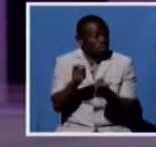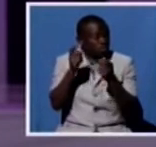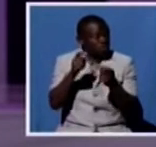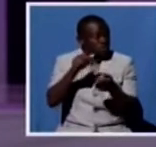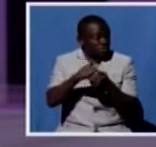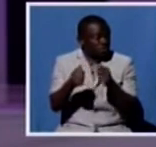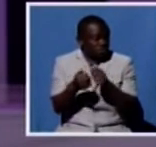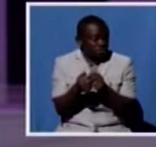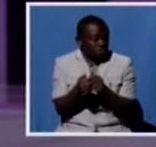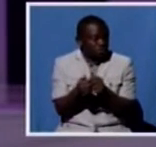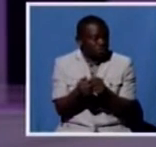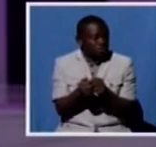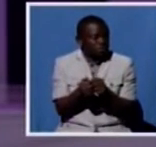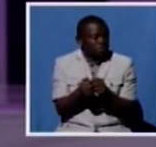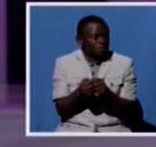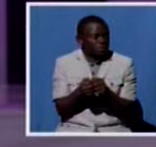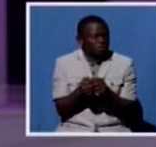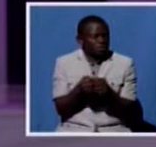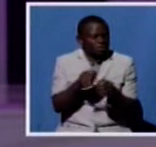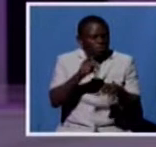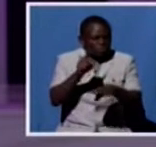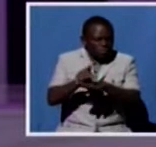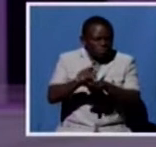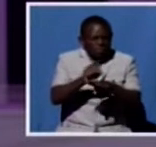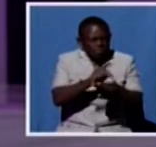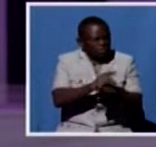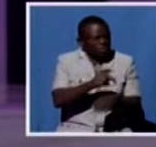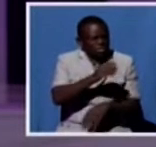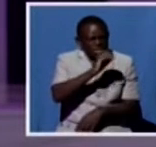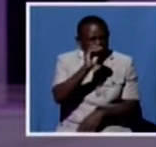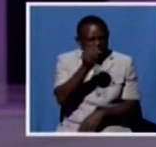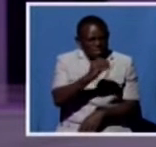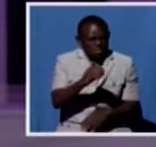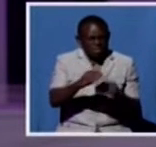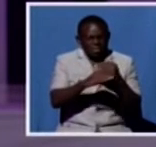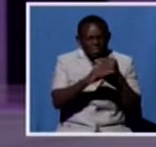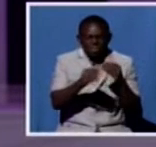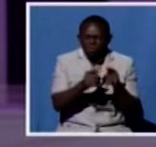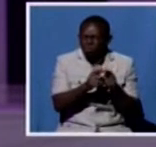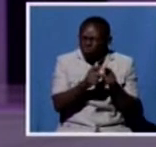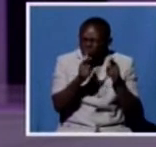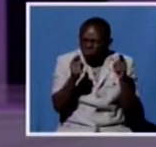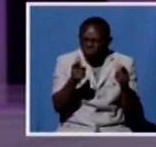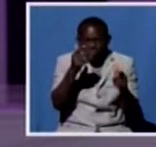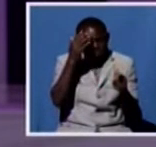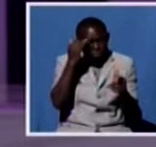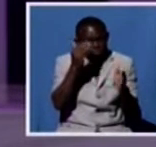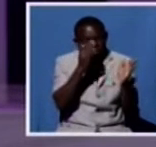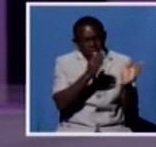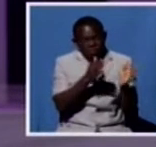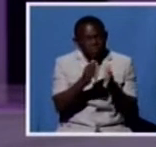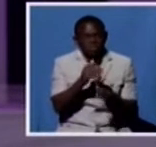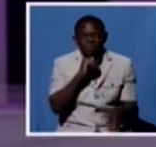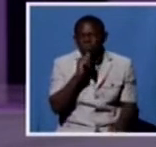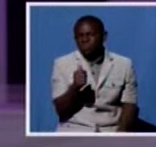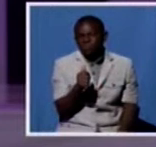huge interest rates on projects, and this is because of lack of planning, and most of the time was paid as standing